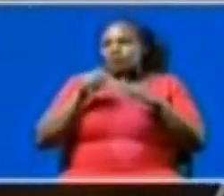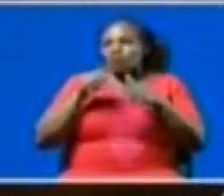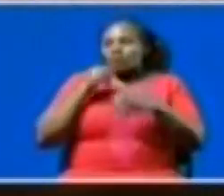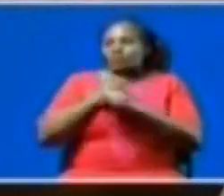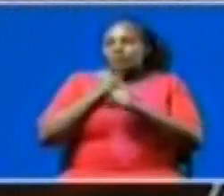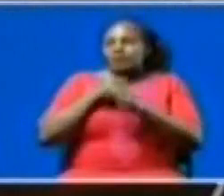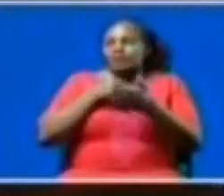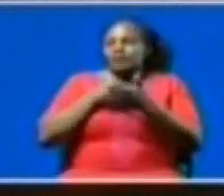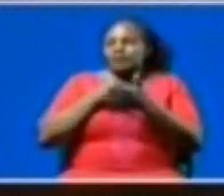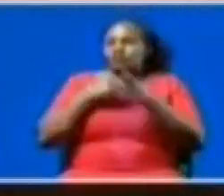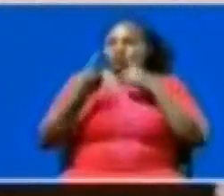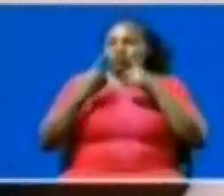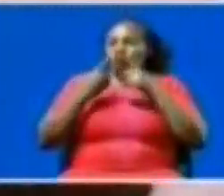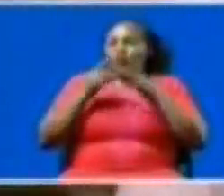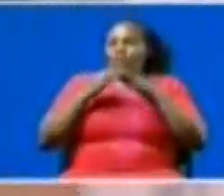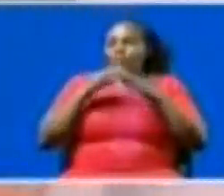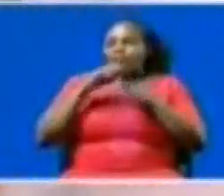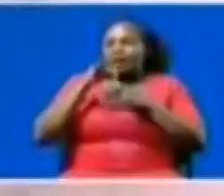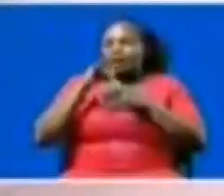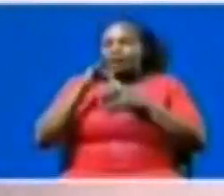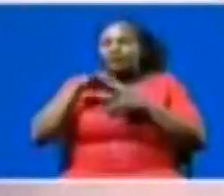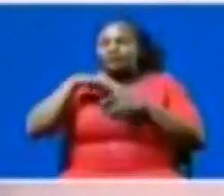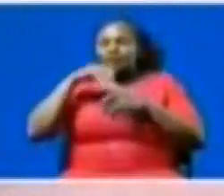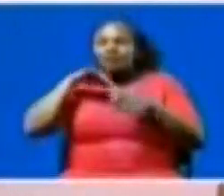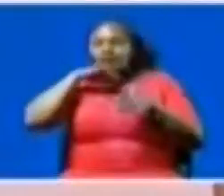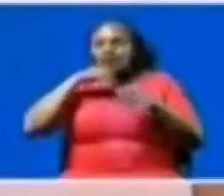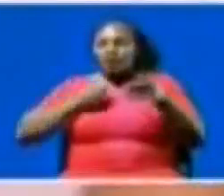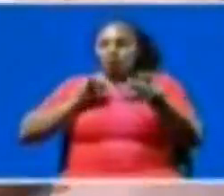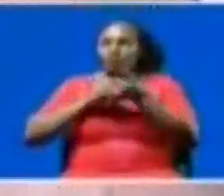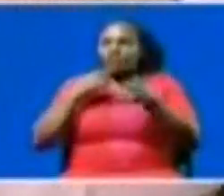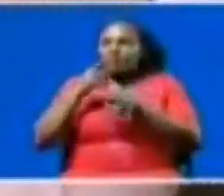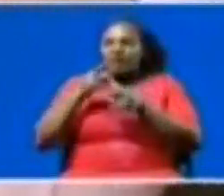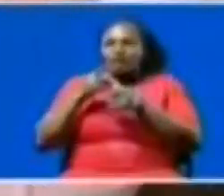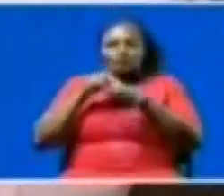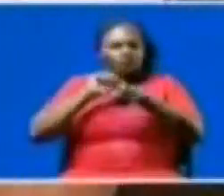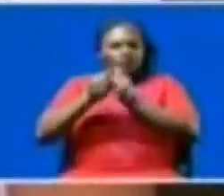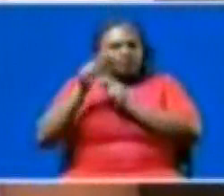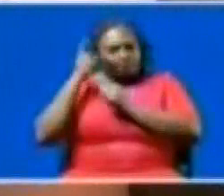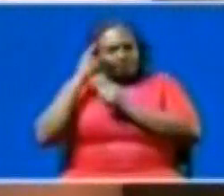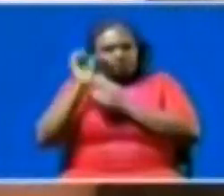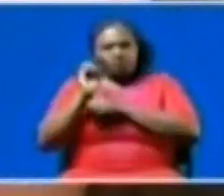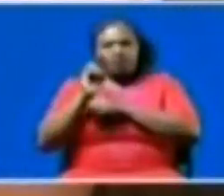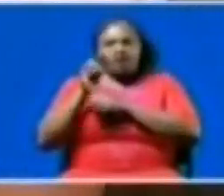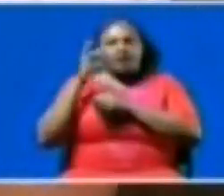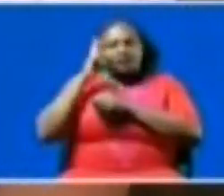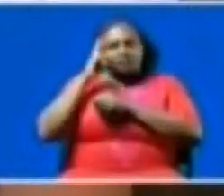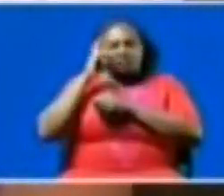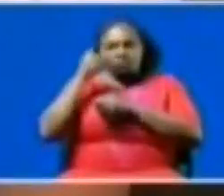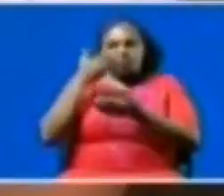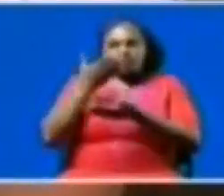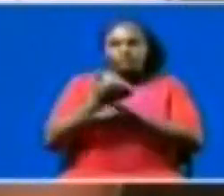Sophie that not even talks by Ida Odinga herself would convince her otherwise. And there's a reason for